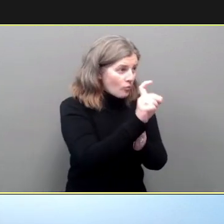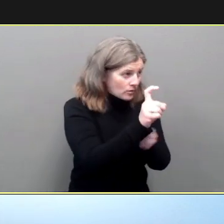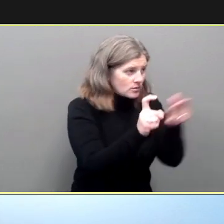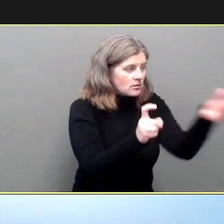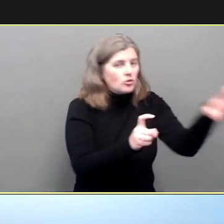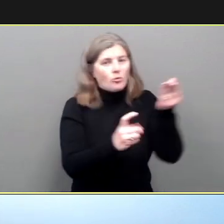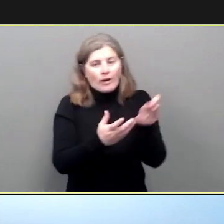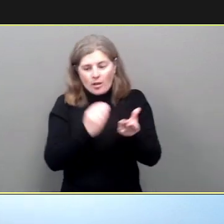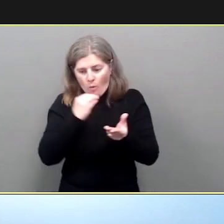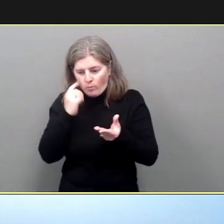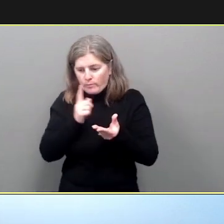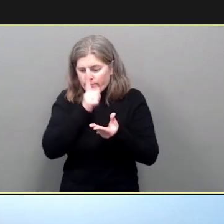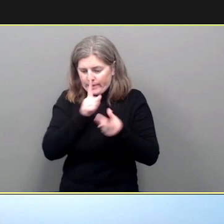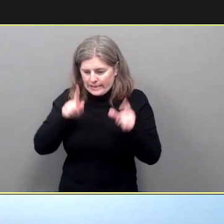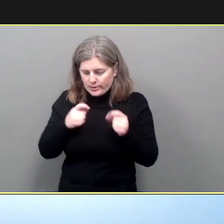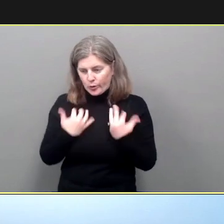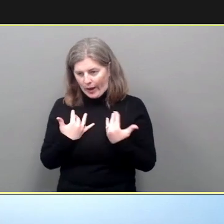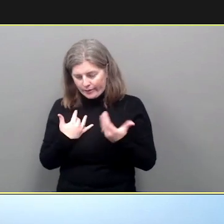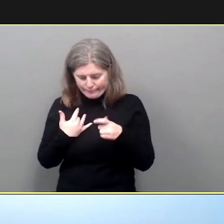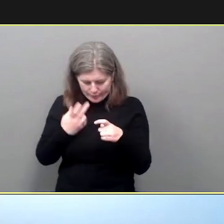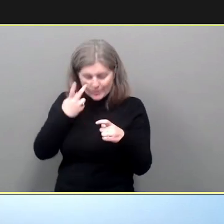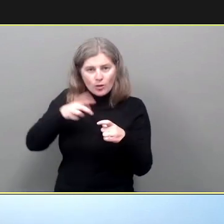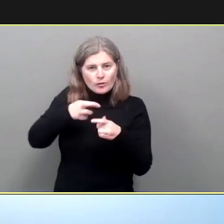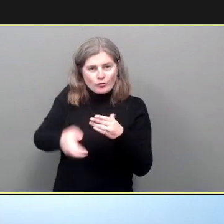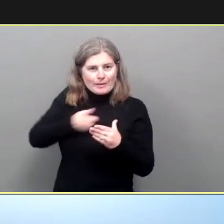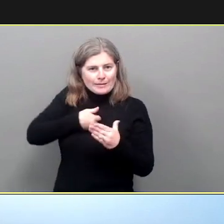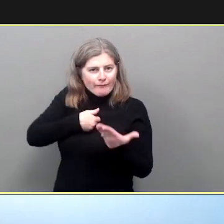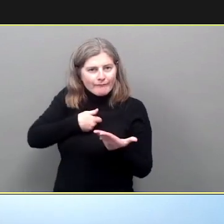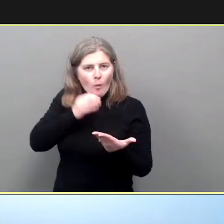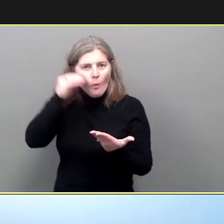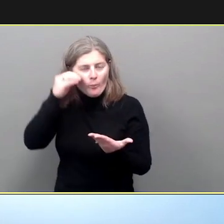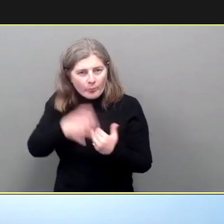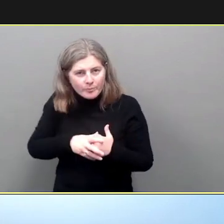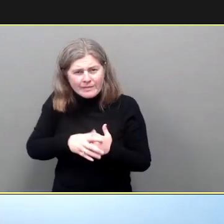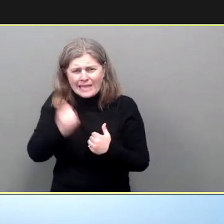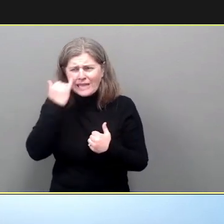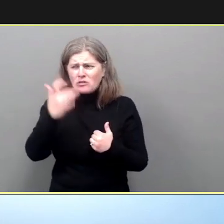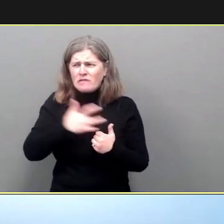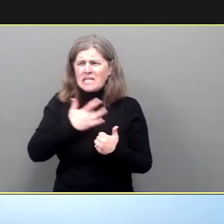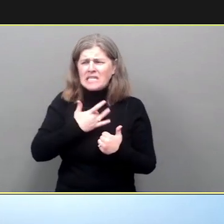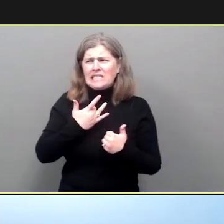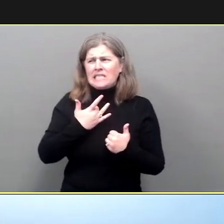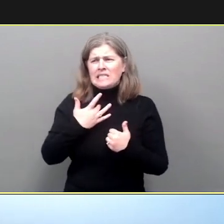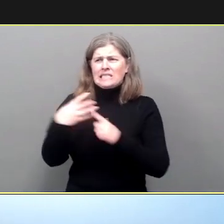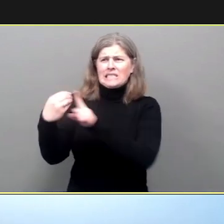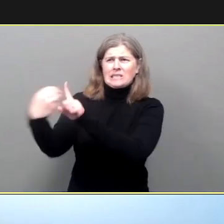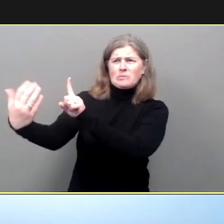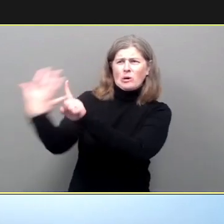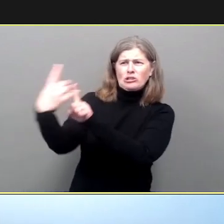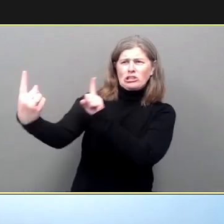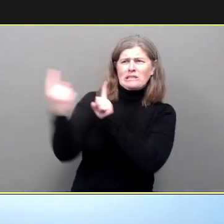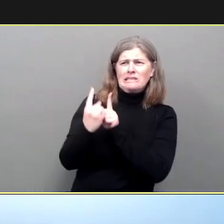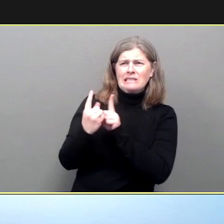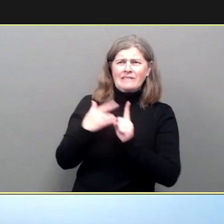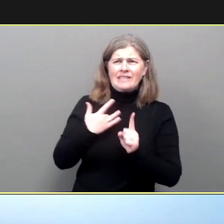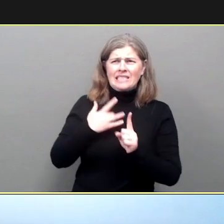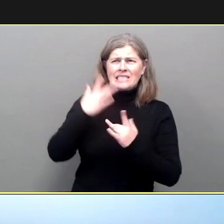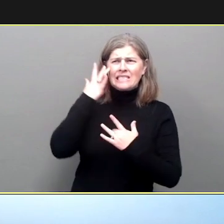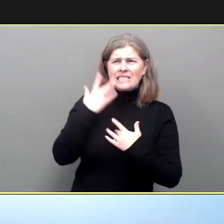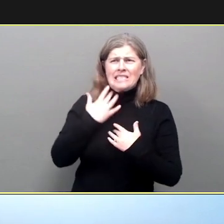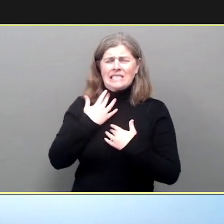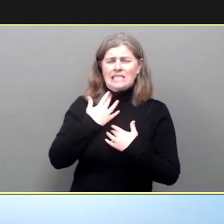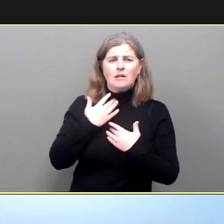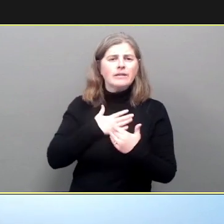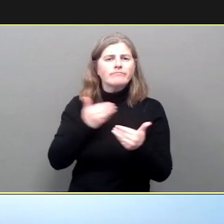self-testing. And if you are worried about an exposure, if you have symptoms, please